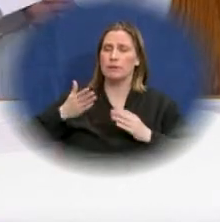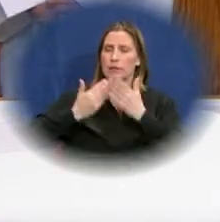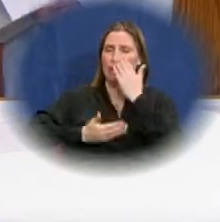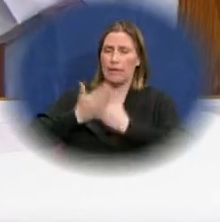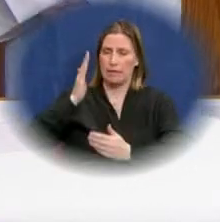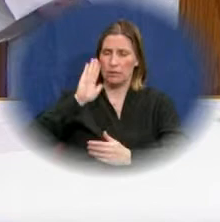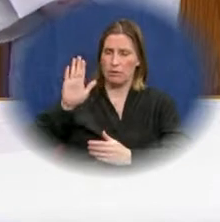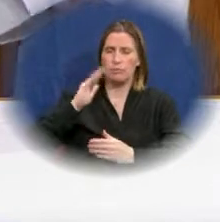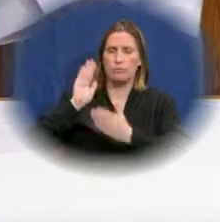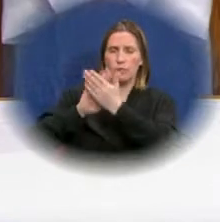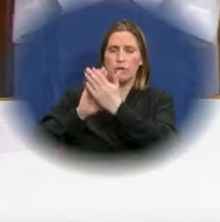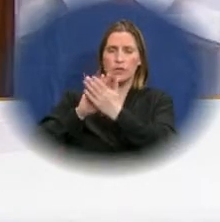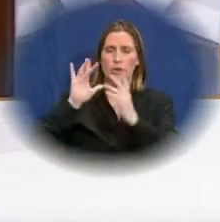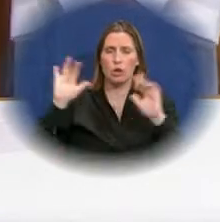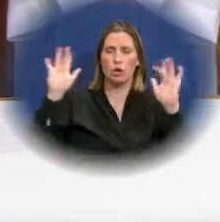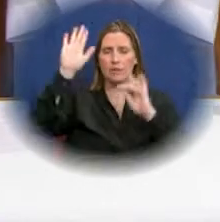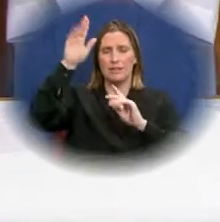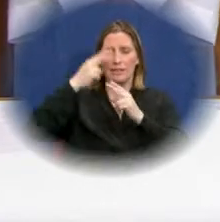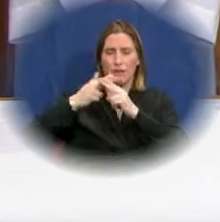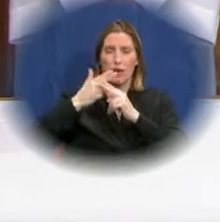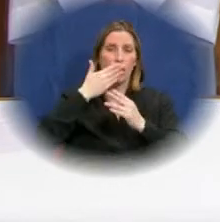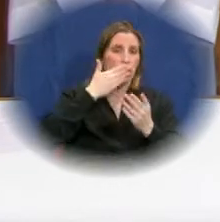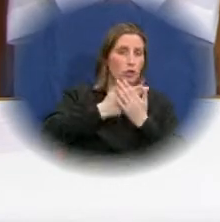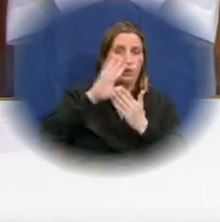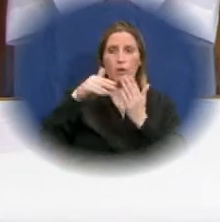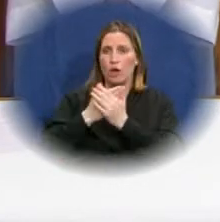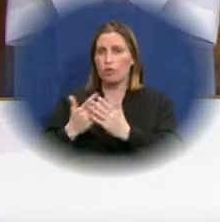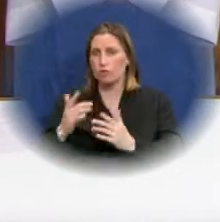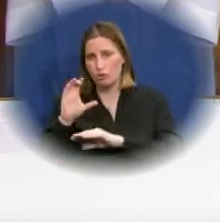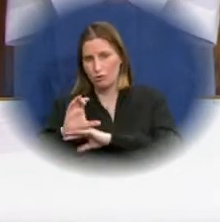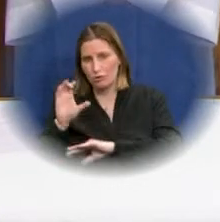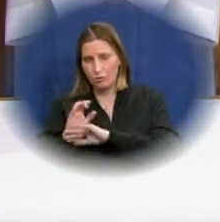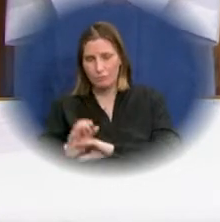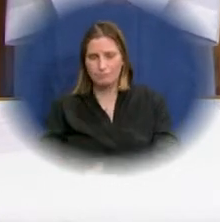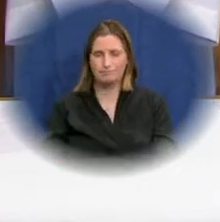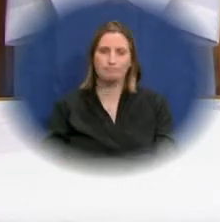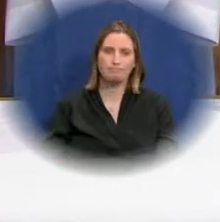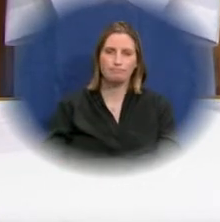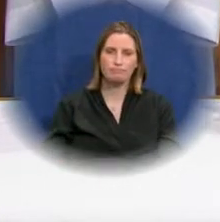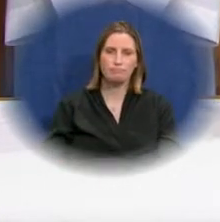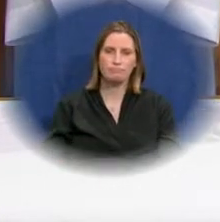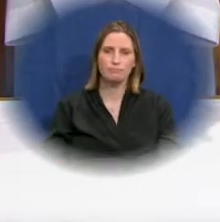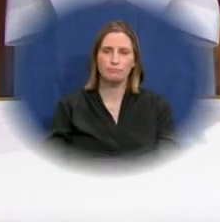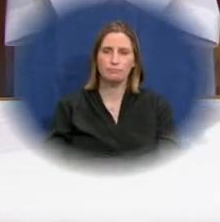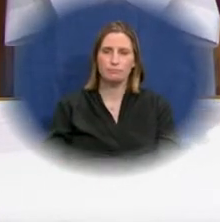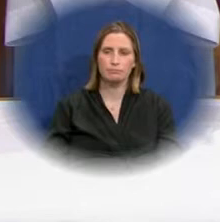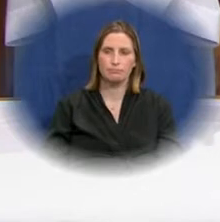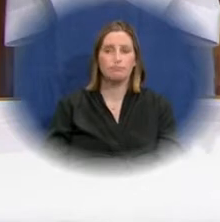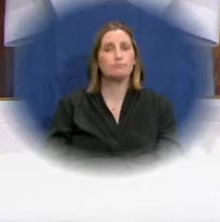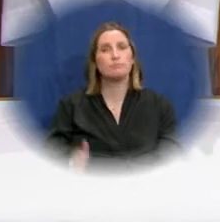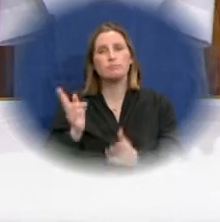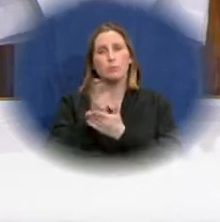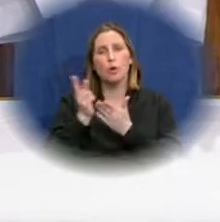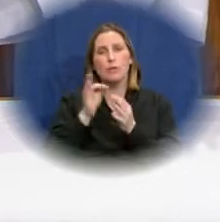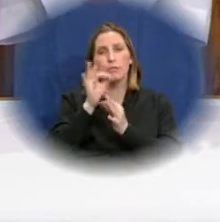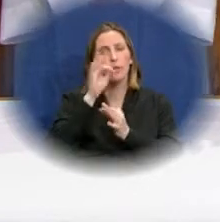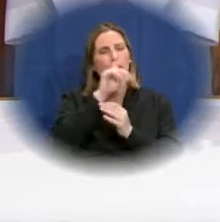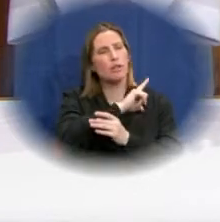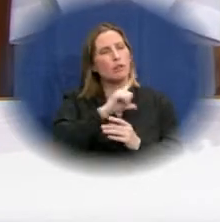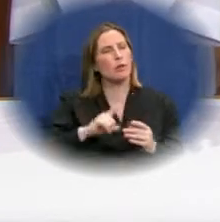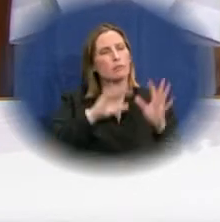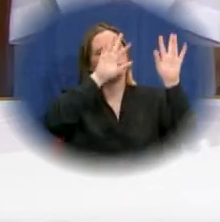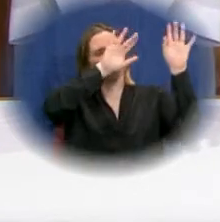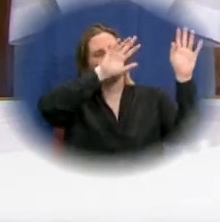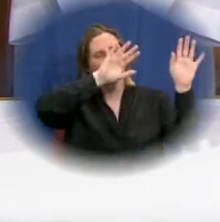for the praise and glory of his name, for our good and the good of all his holy church. May the Holy Spirit, O Lord,